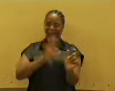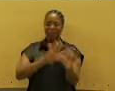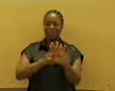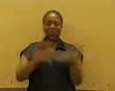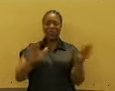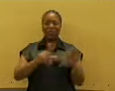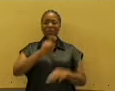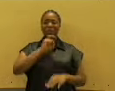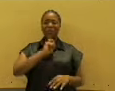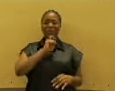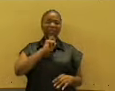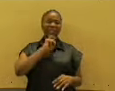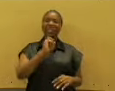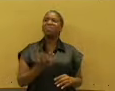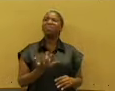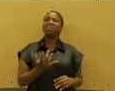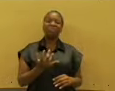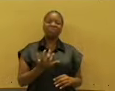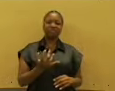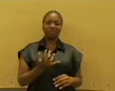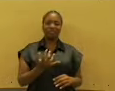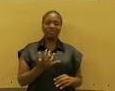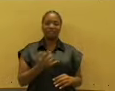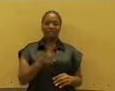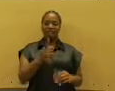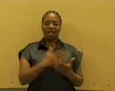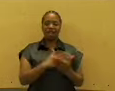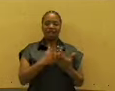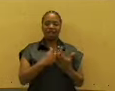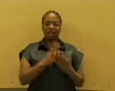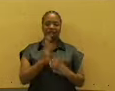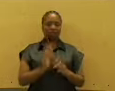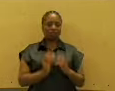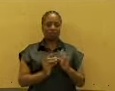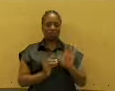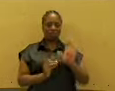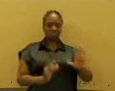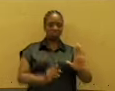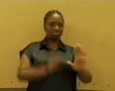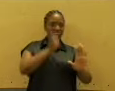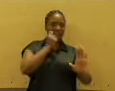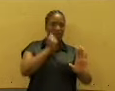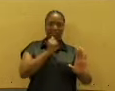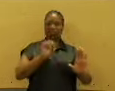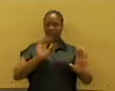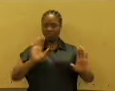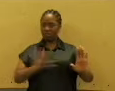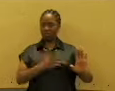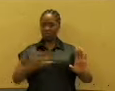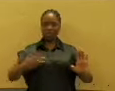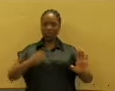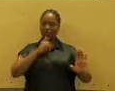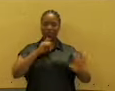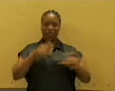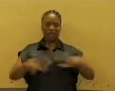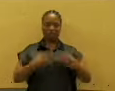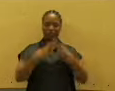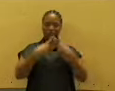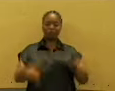use a heteronormative language as we're trying to expand our understanding of what gender and sexuality could